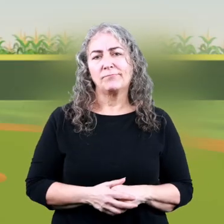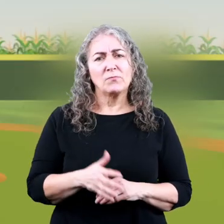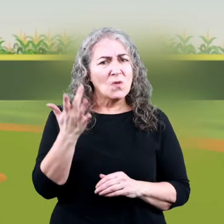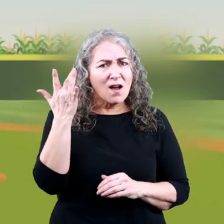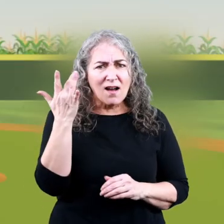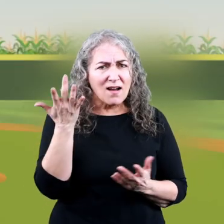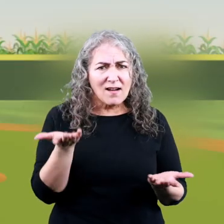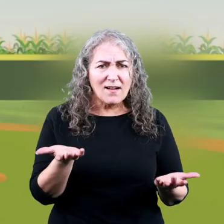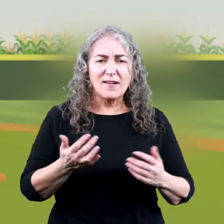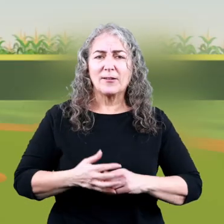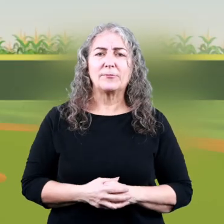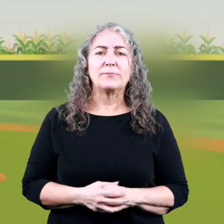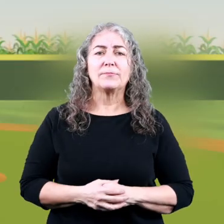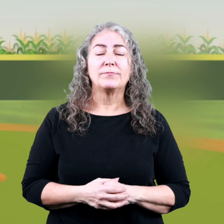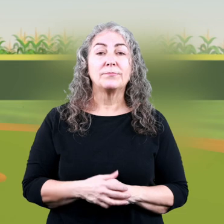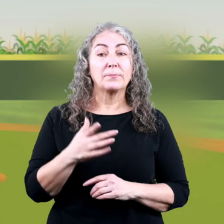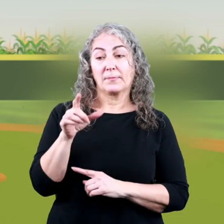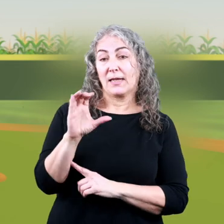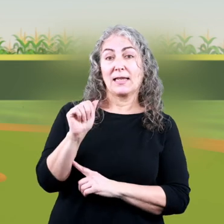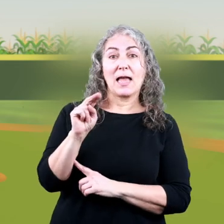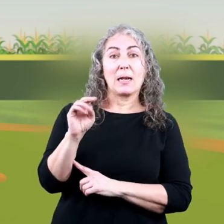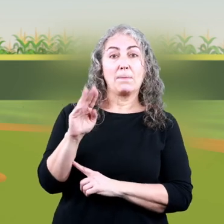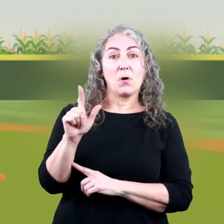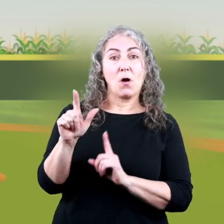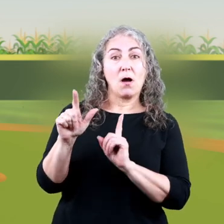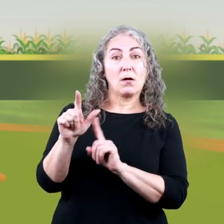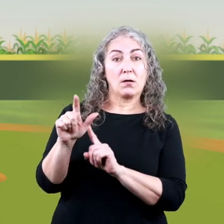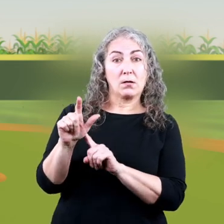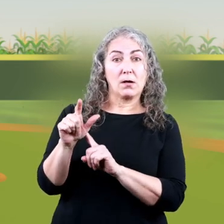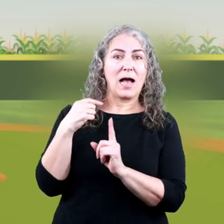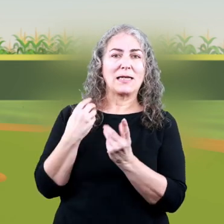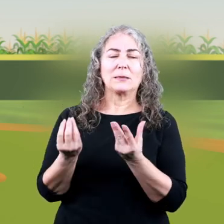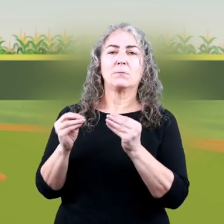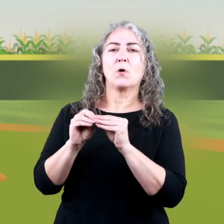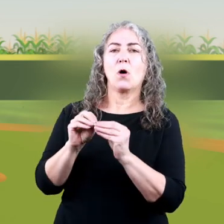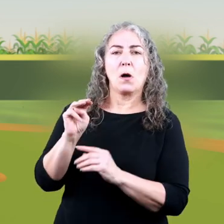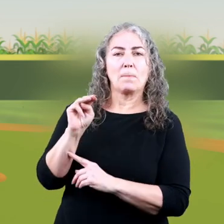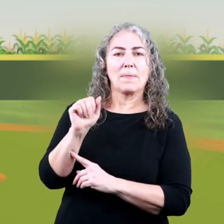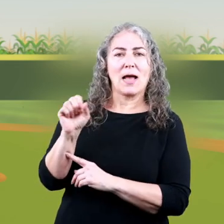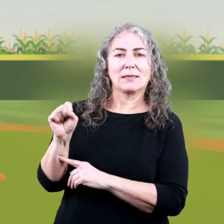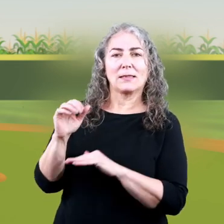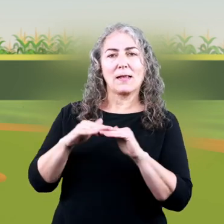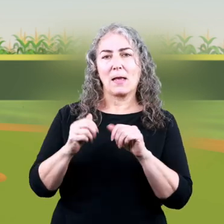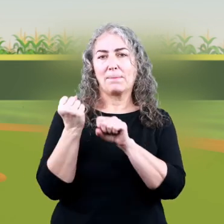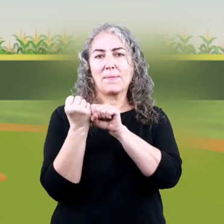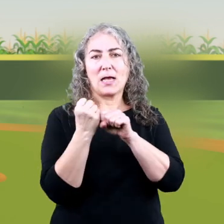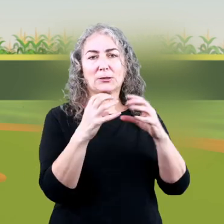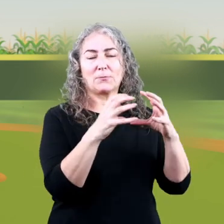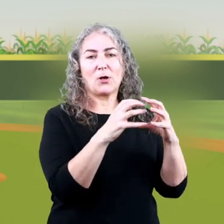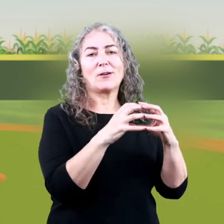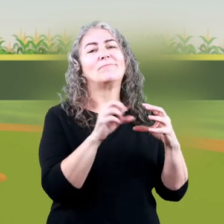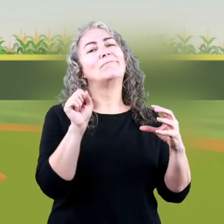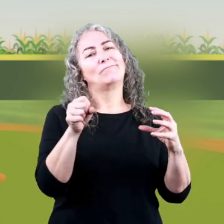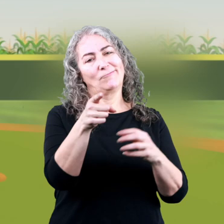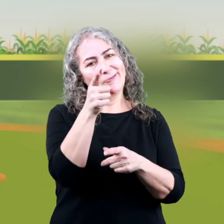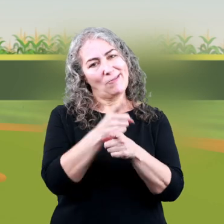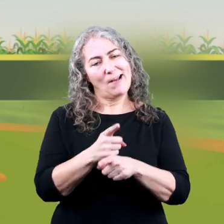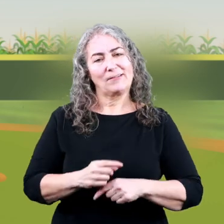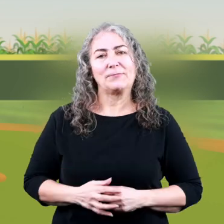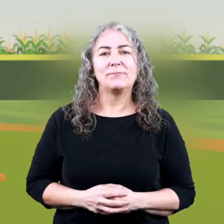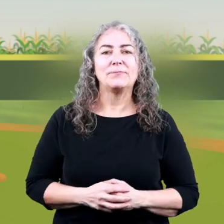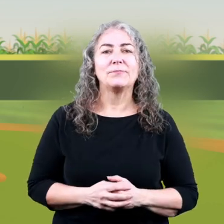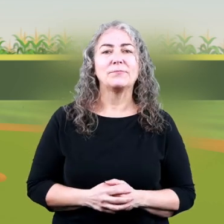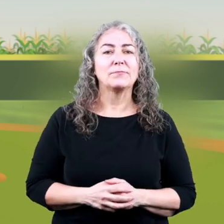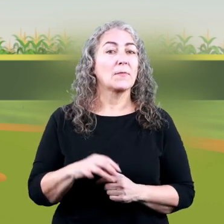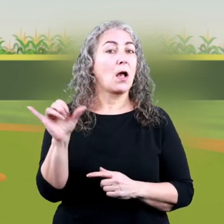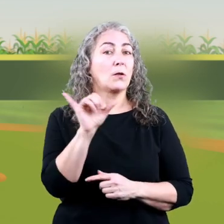Do you know why? If you said it's because the cannonball has a lot more mass than the baseball, you're absolutely right.